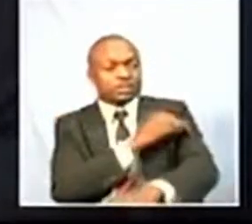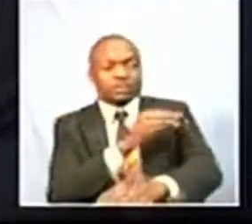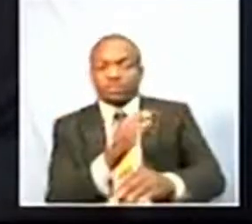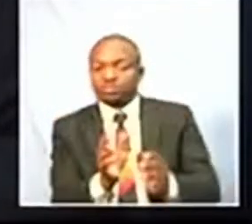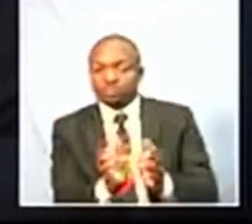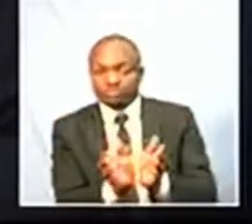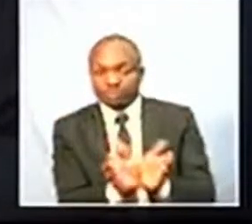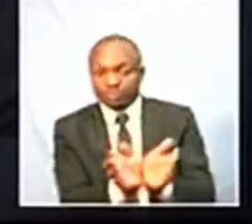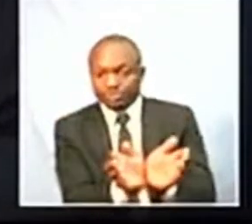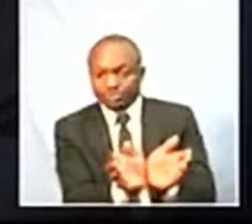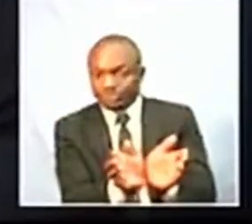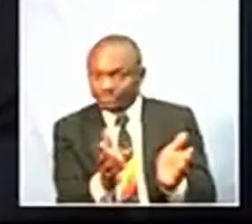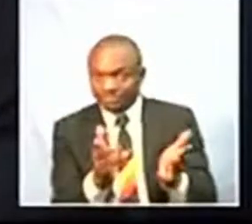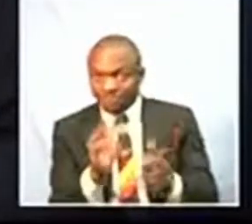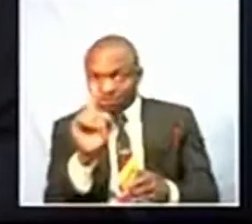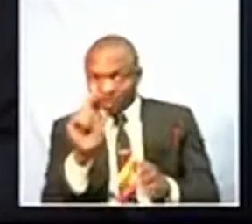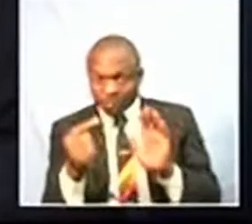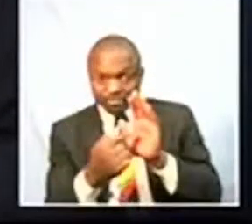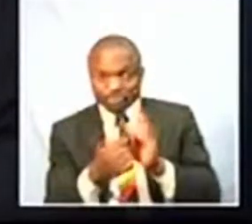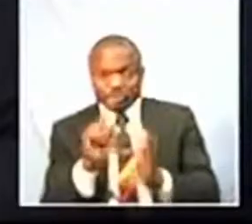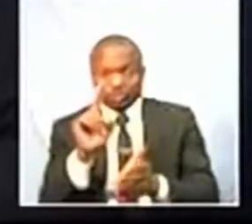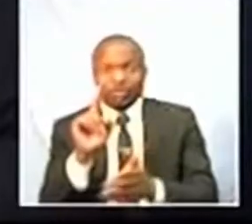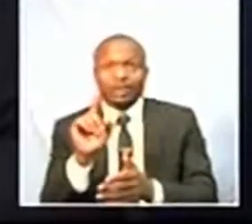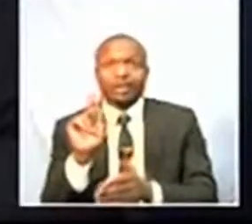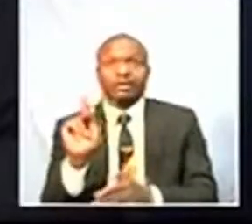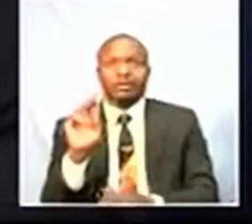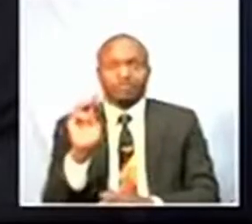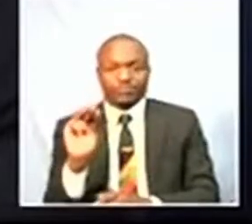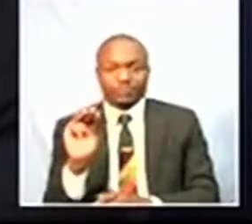and 1.1 kilometers of the road